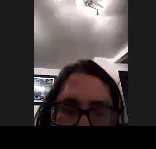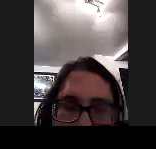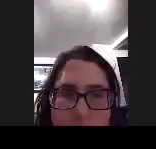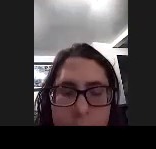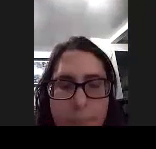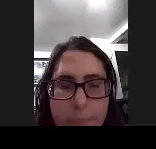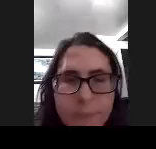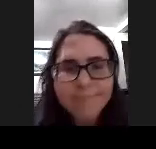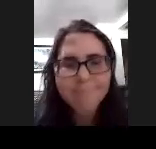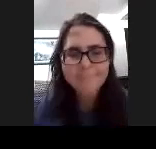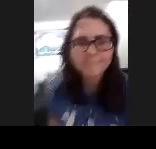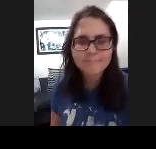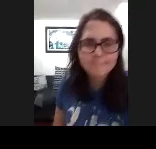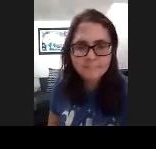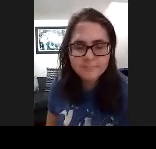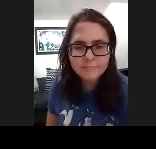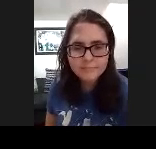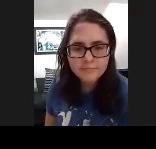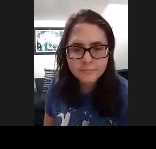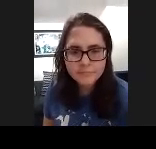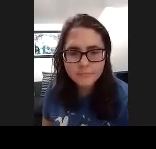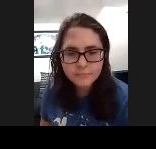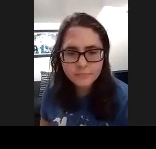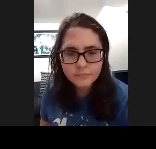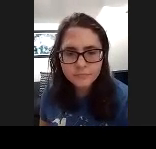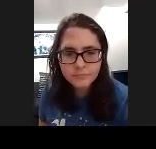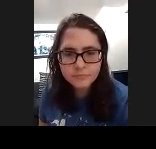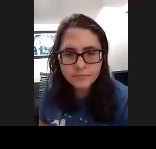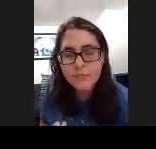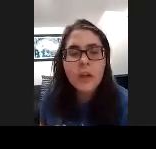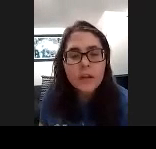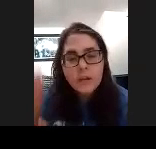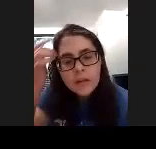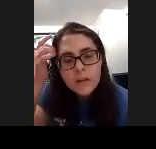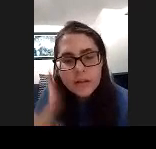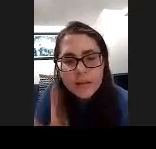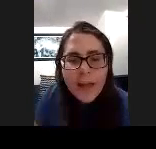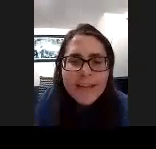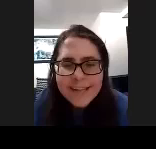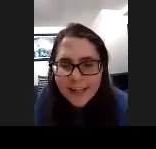as concise as possible so we can try to get through as many questions as we can. But Winter, are you there?